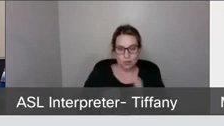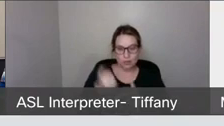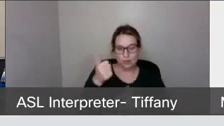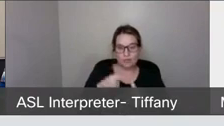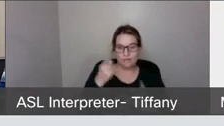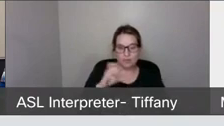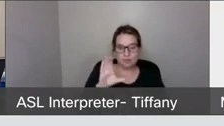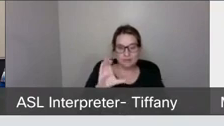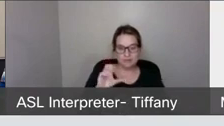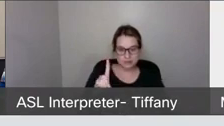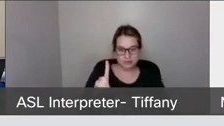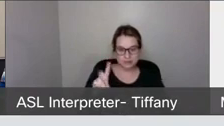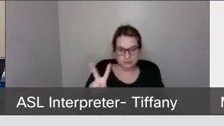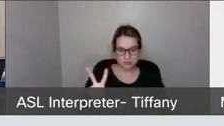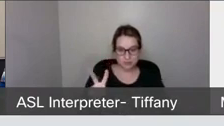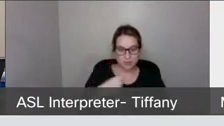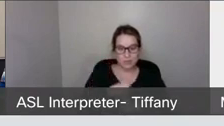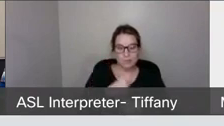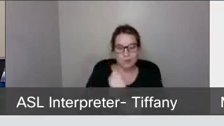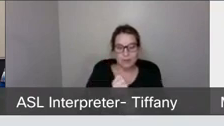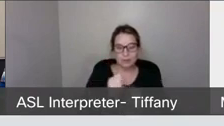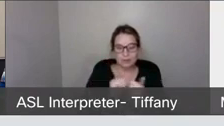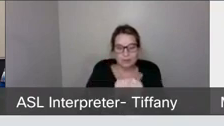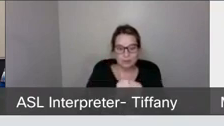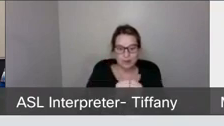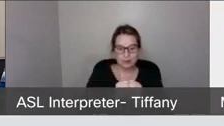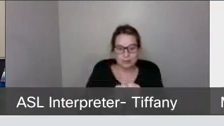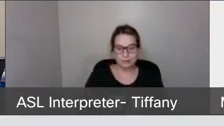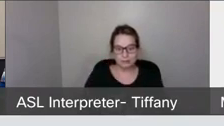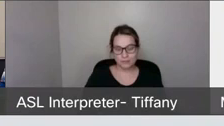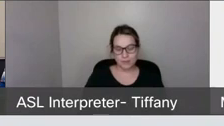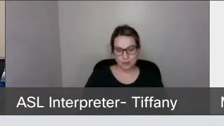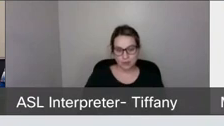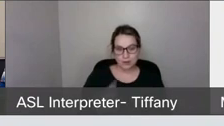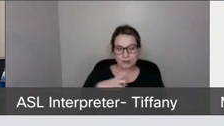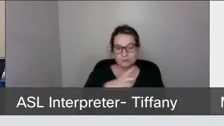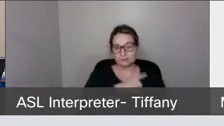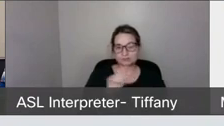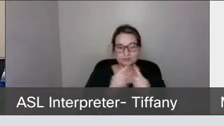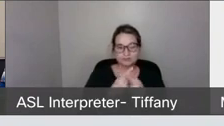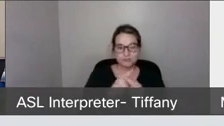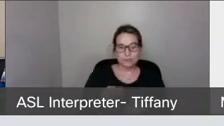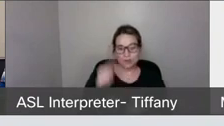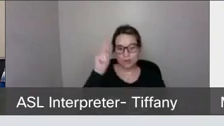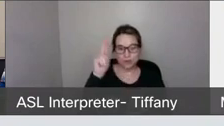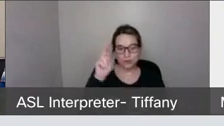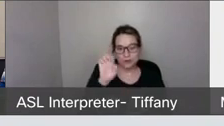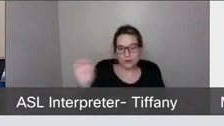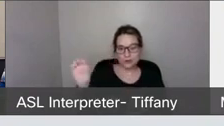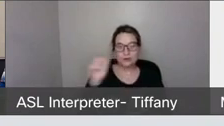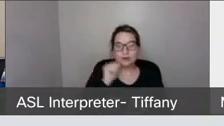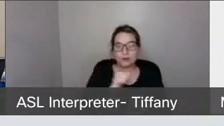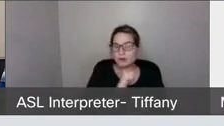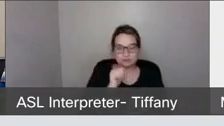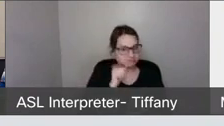Congressional District 2 to make it competitive. The legislative districts in Northeast Arizona are